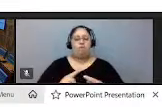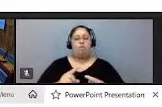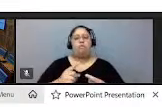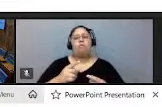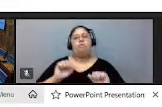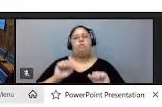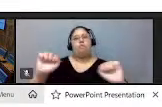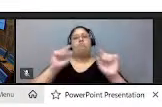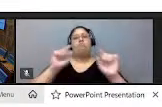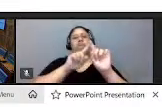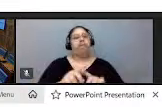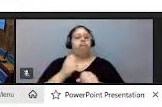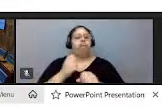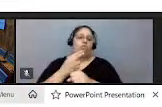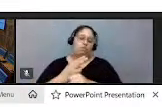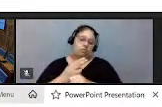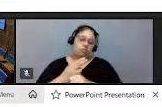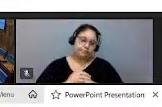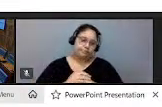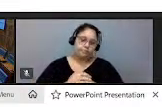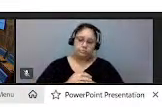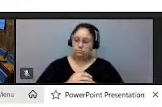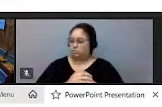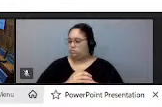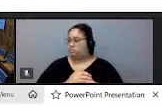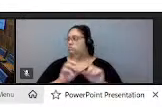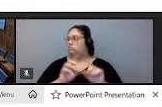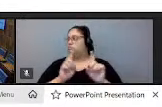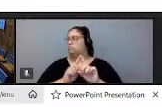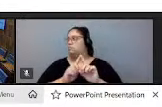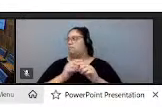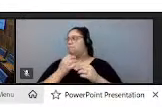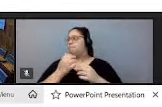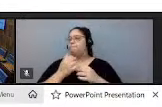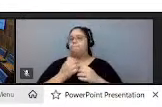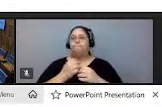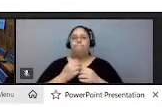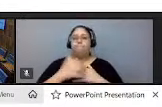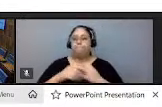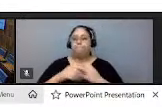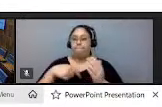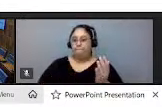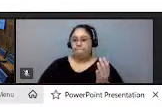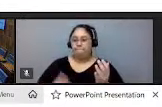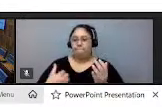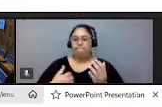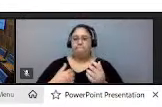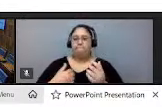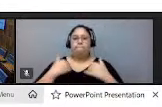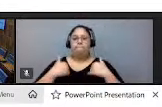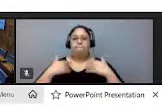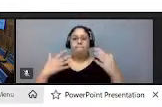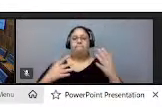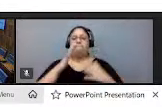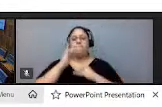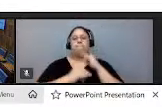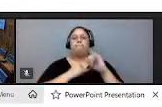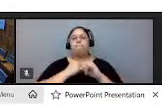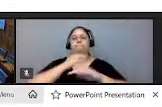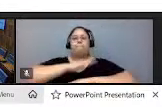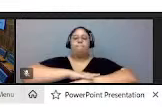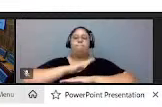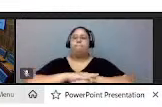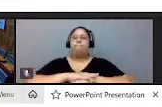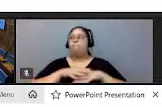stakeholders um there's also been and I'm sure would have been reported we had commenced a international benchmarking this